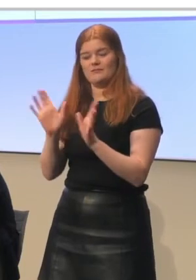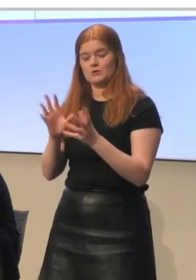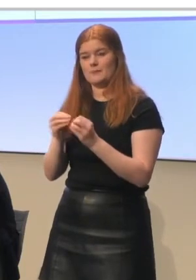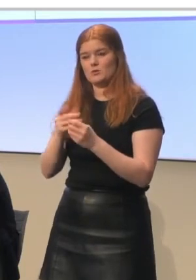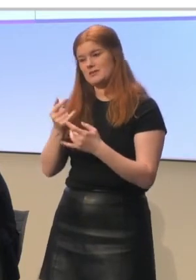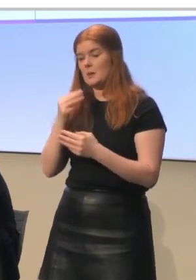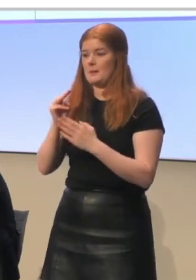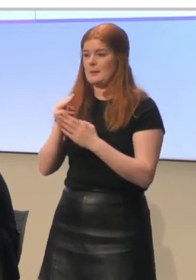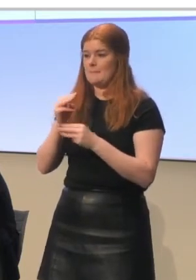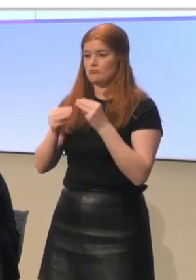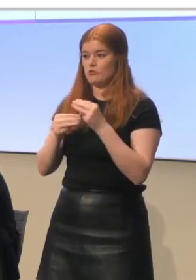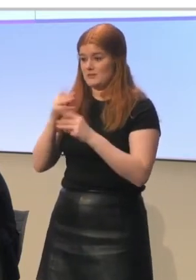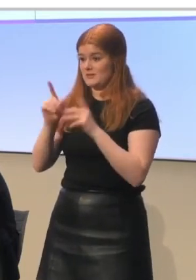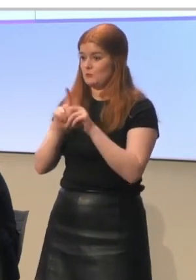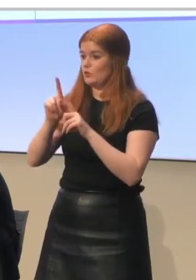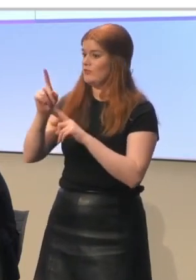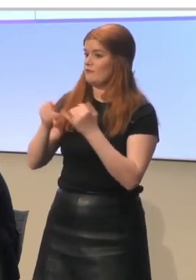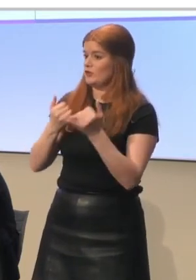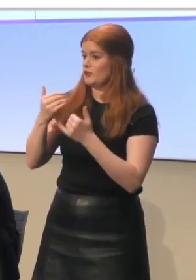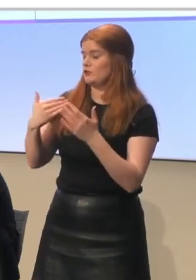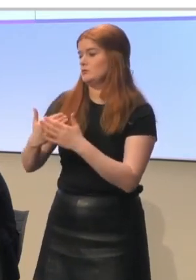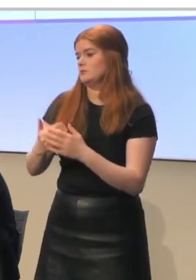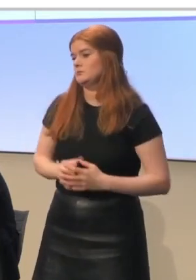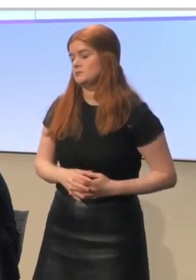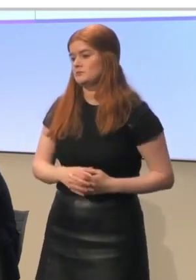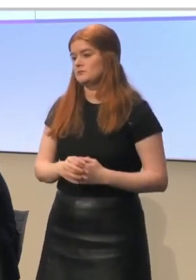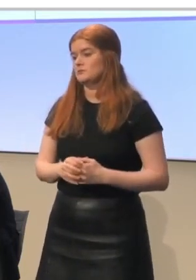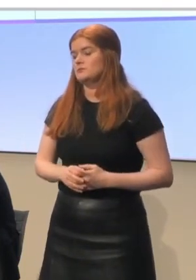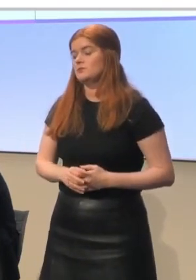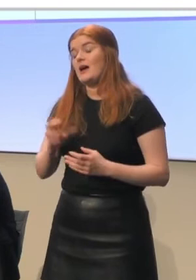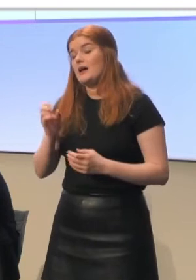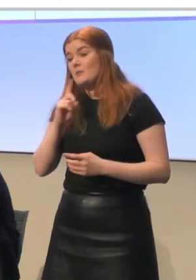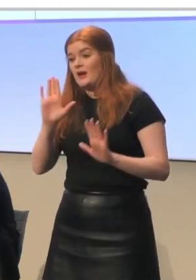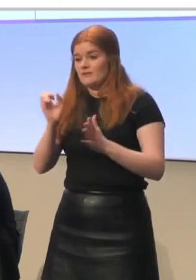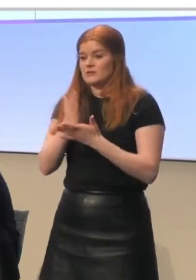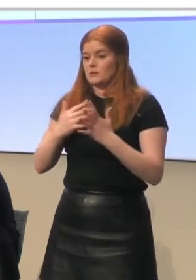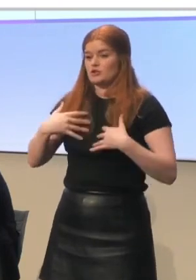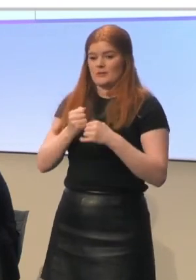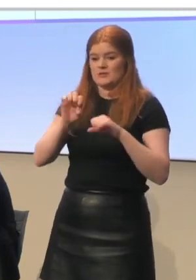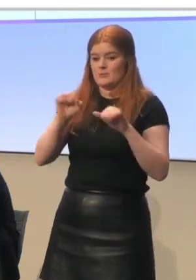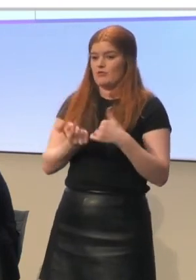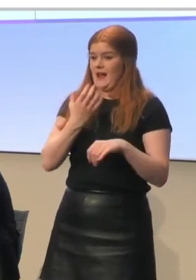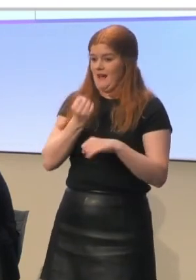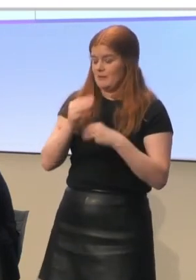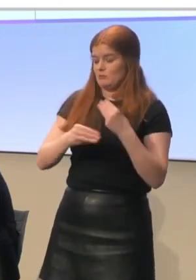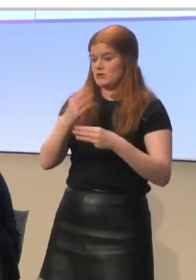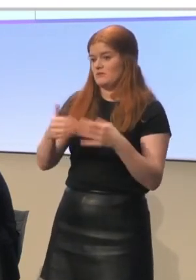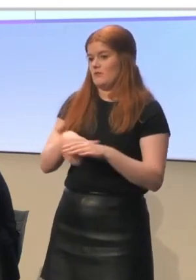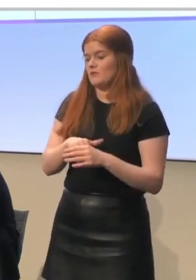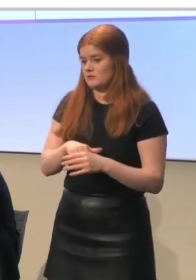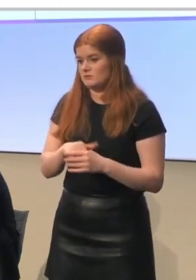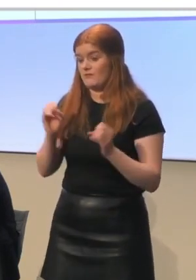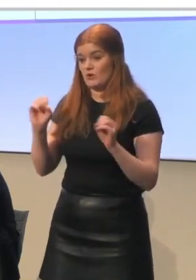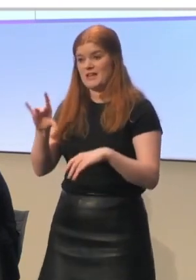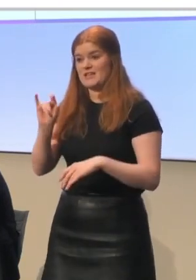process has improved every year since then. That said, there were some concerns about the systems in place and the process. Obviously, the